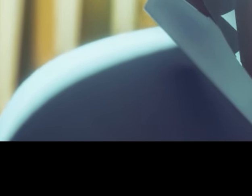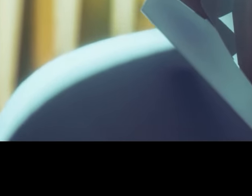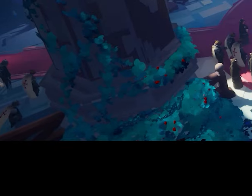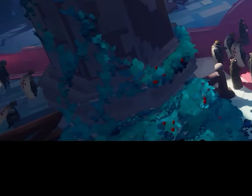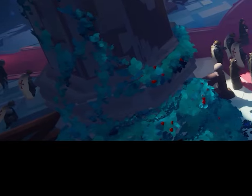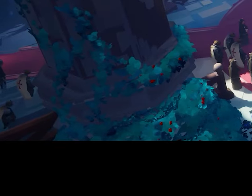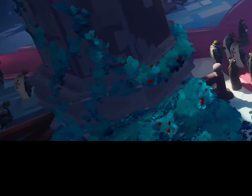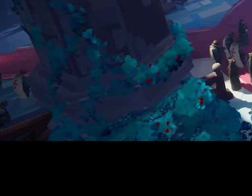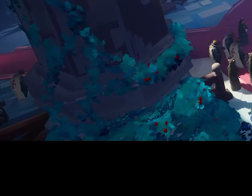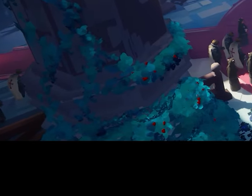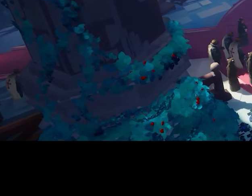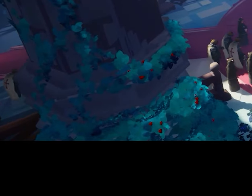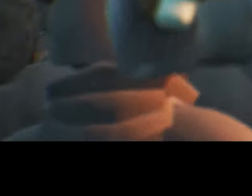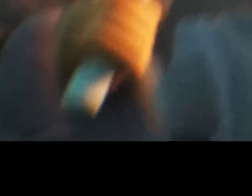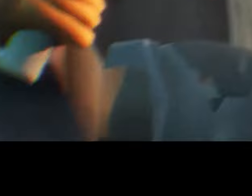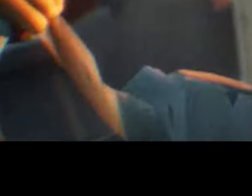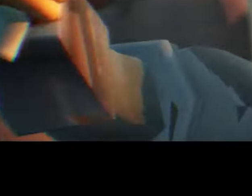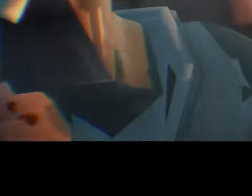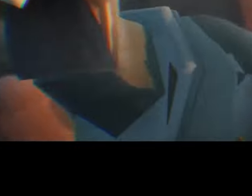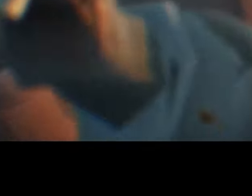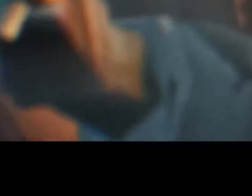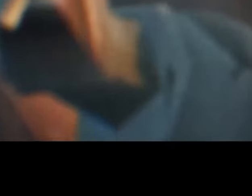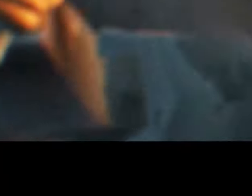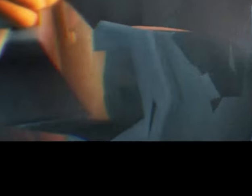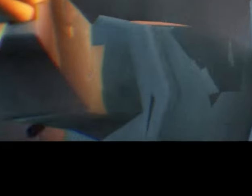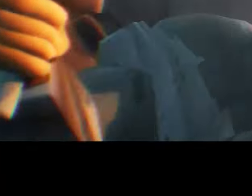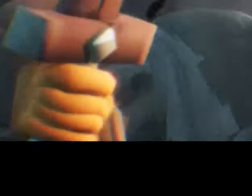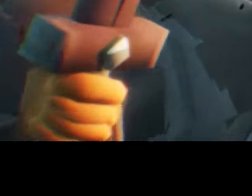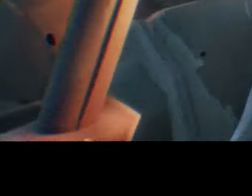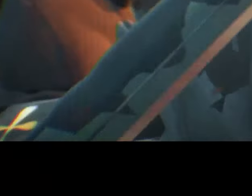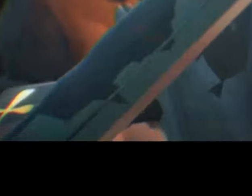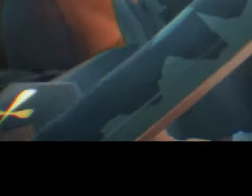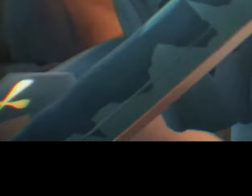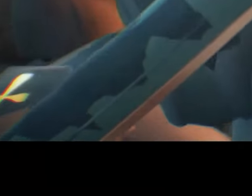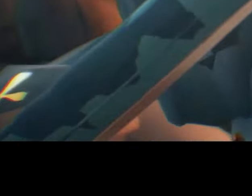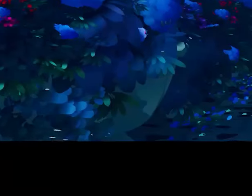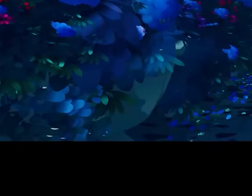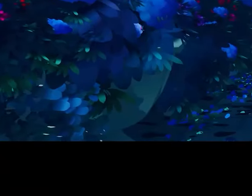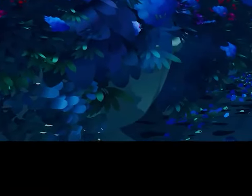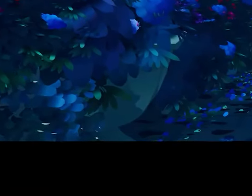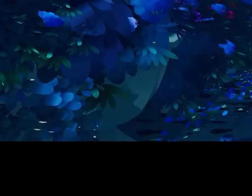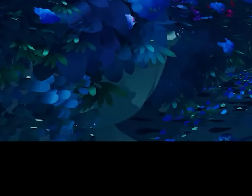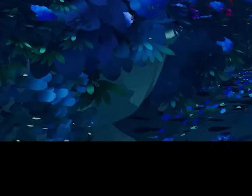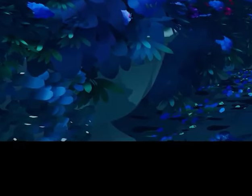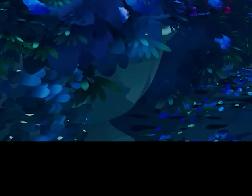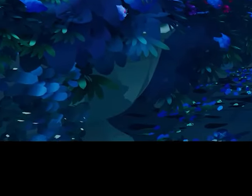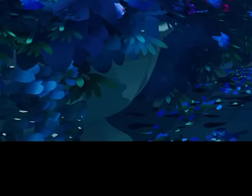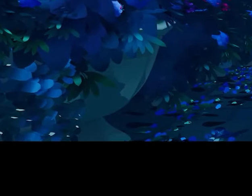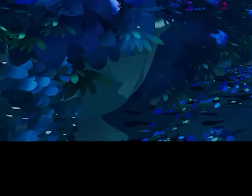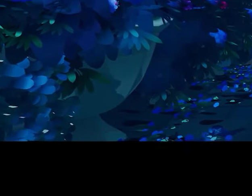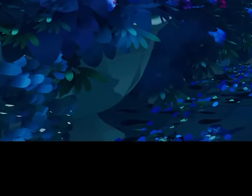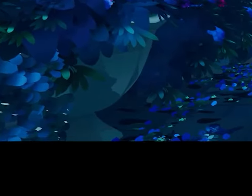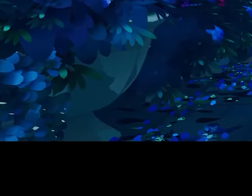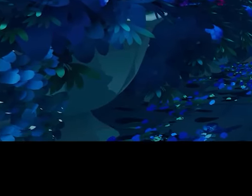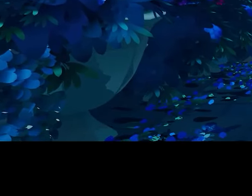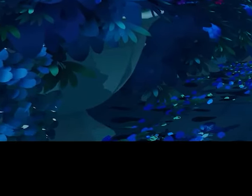Let faith be your shield, and righteousness your sword.